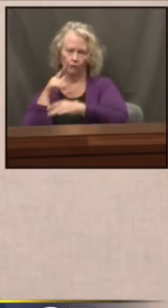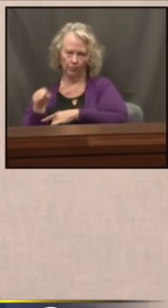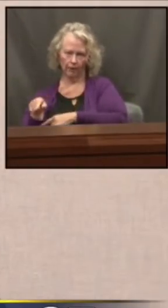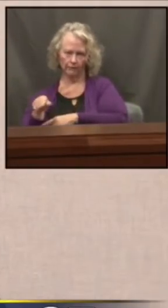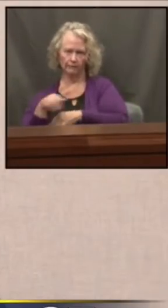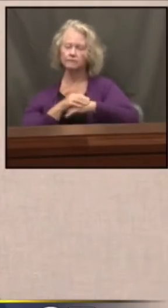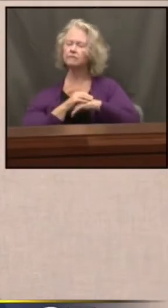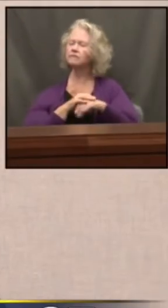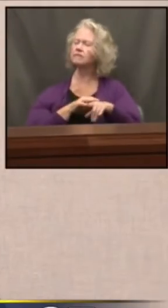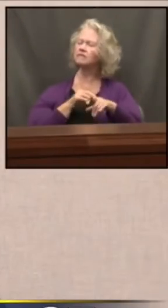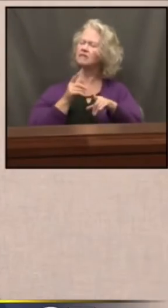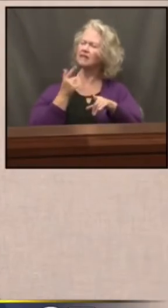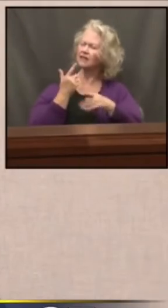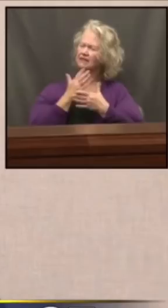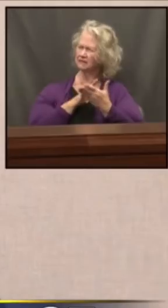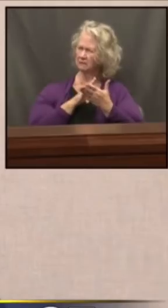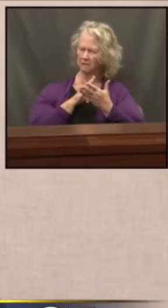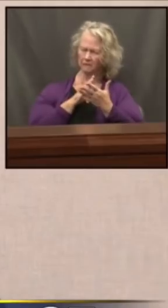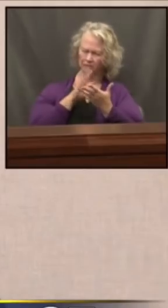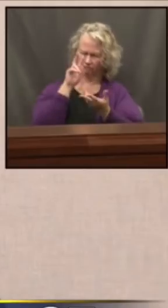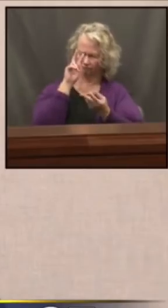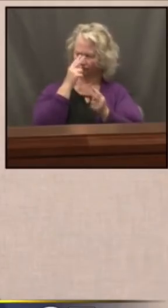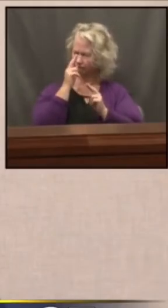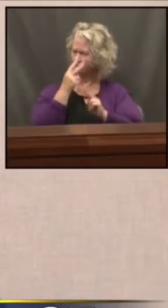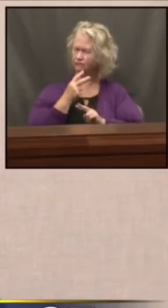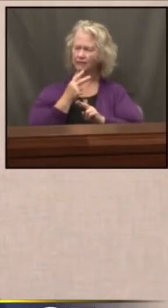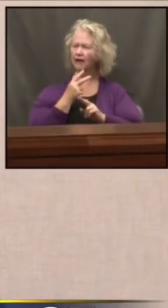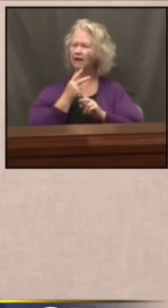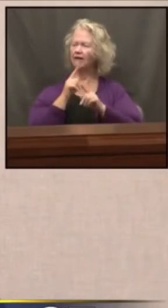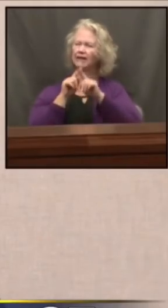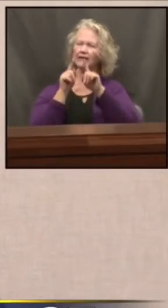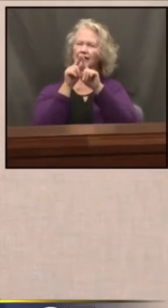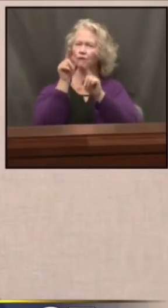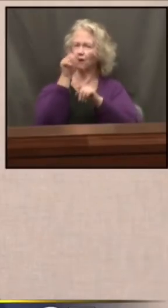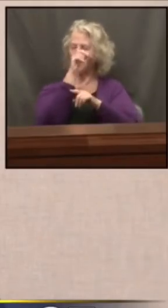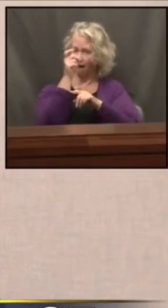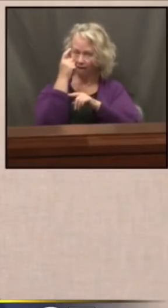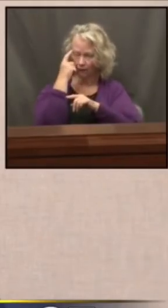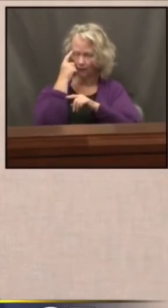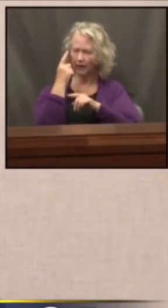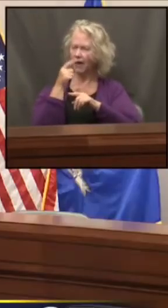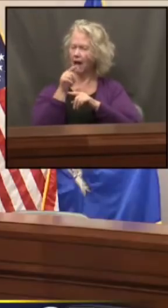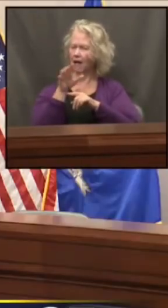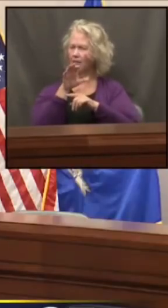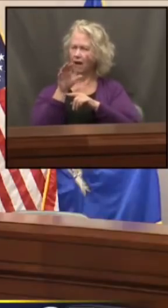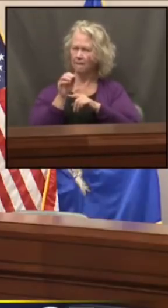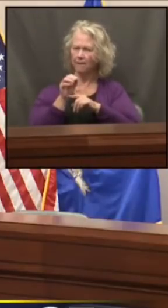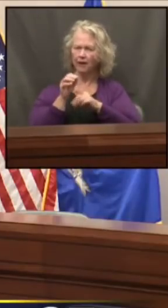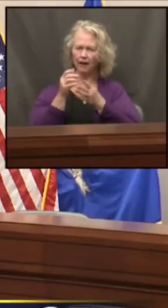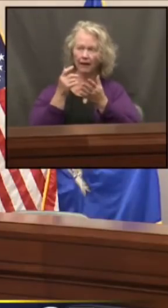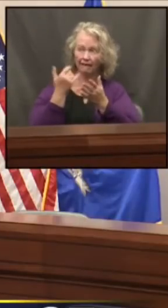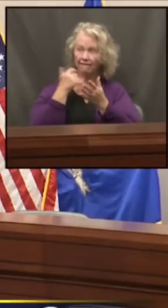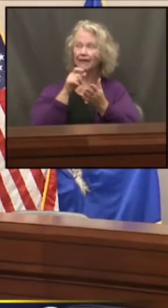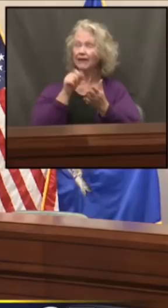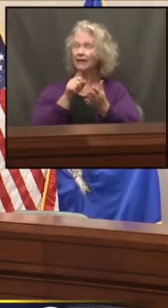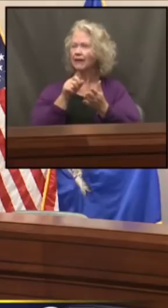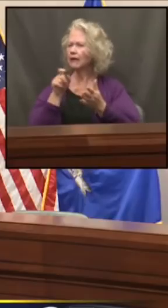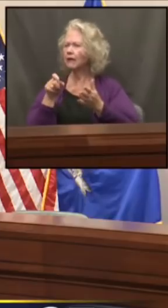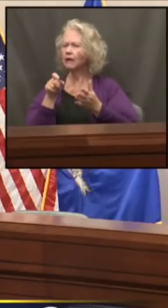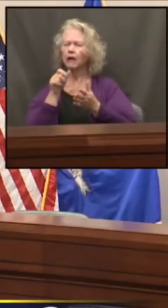there have been some mixed messages over the last few weeks from different government entities and the companies themselves about the need for booster